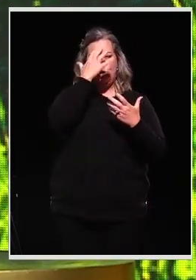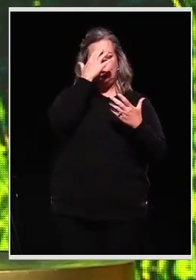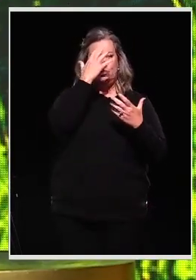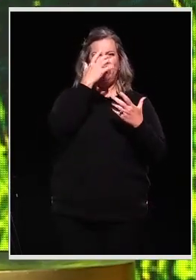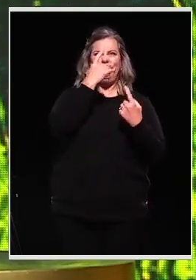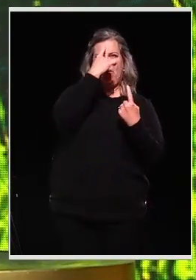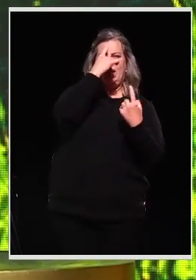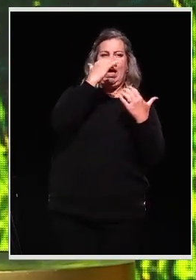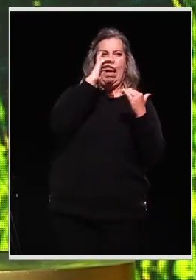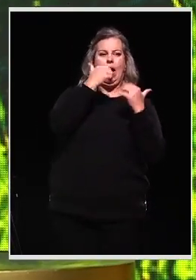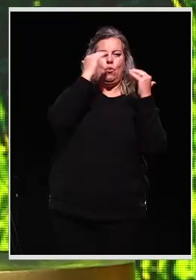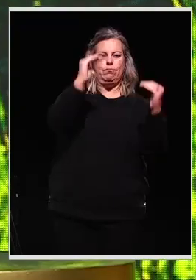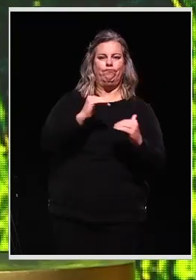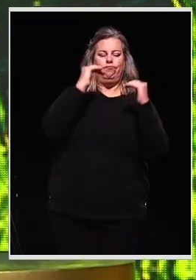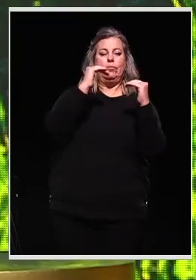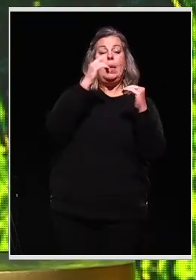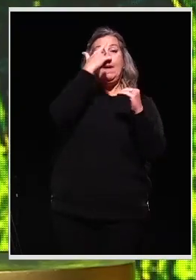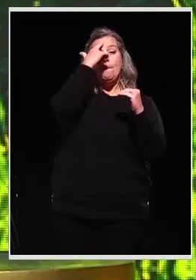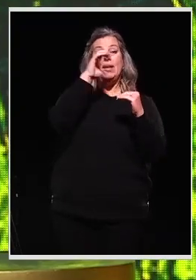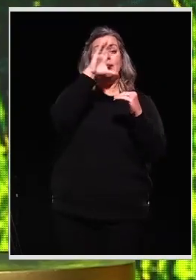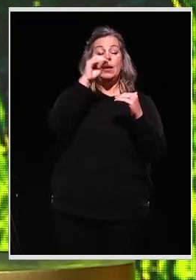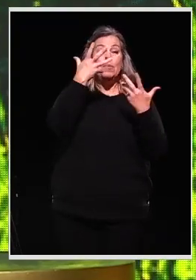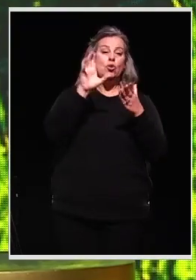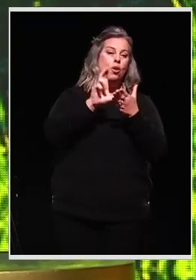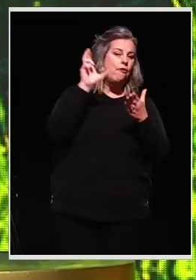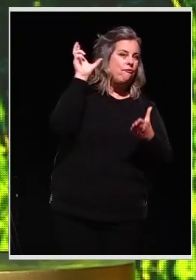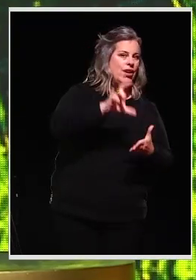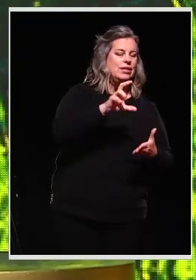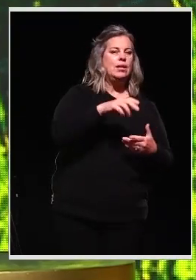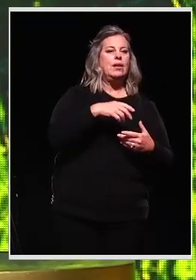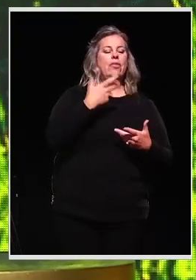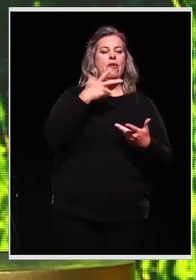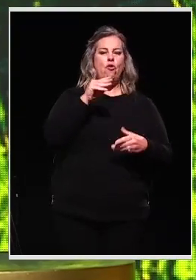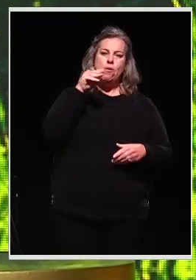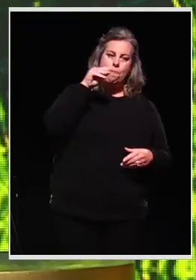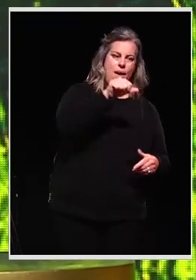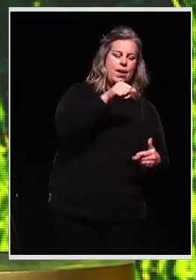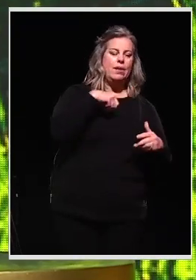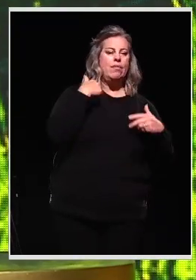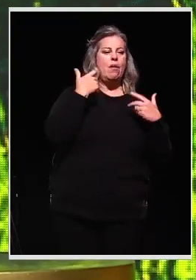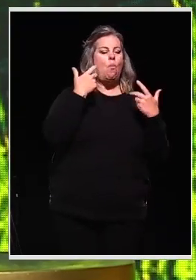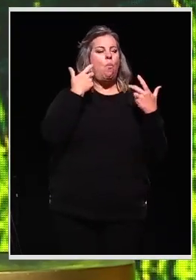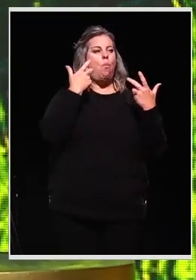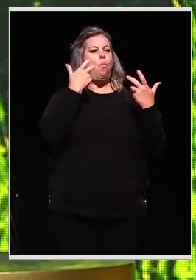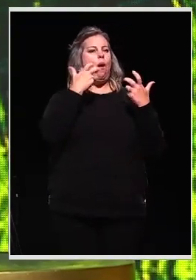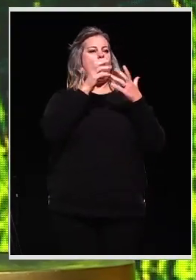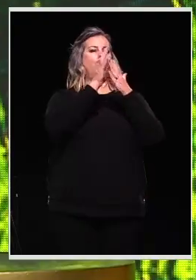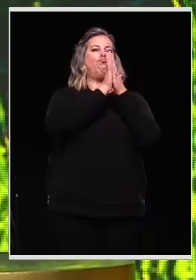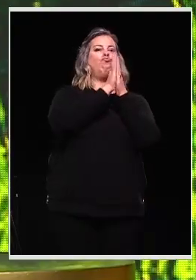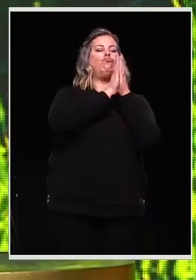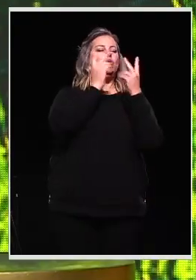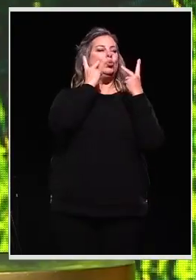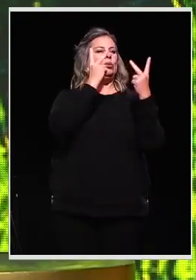the farmer? Because they've made that investment. Those companies have put their own investment into that, and they're really incentivized to see